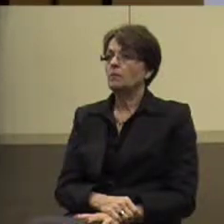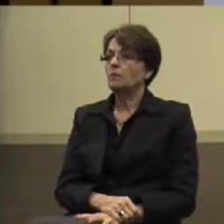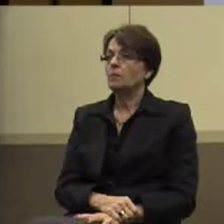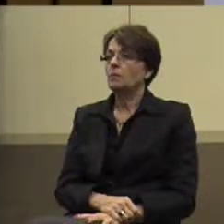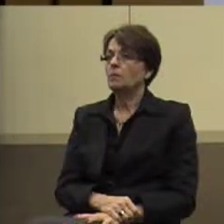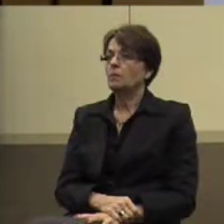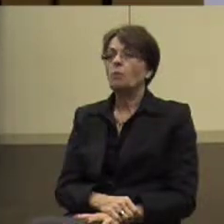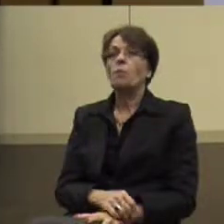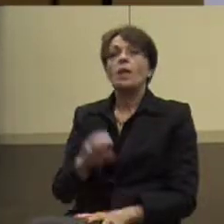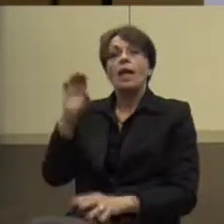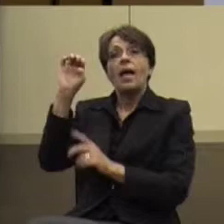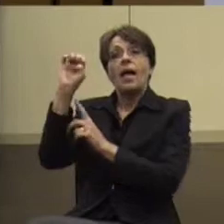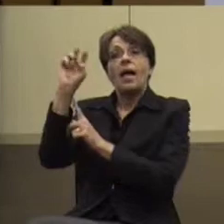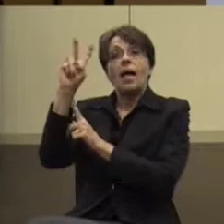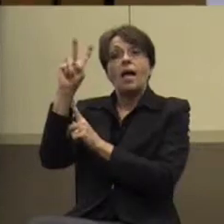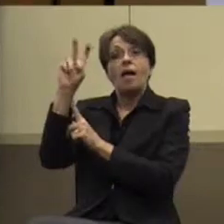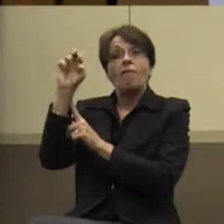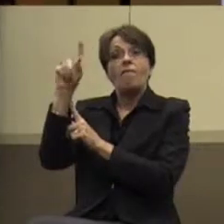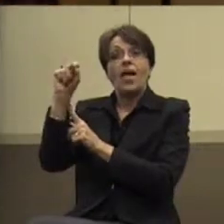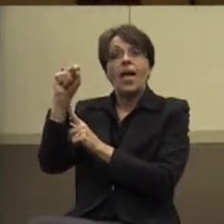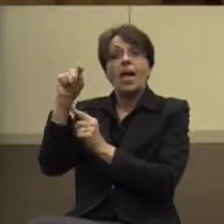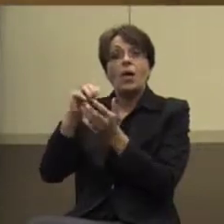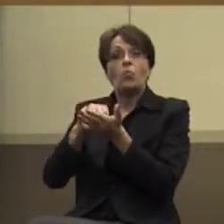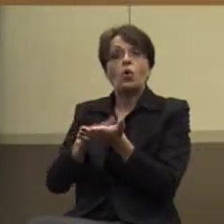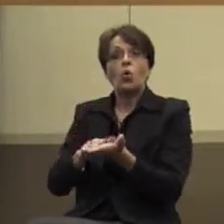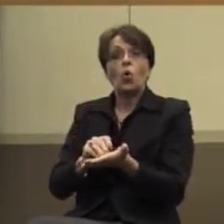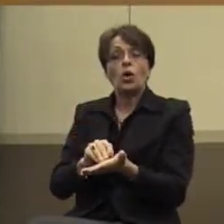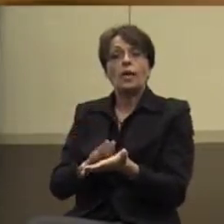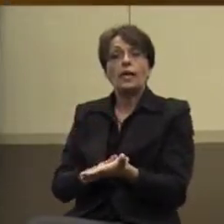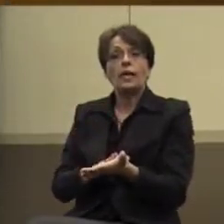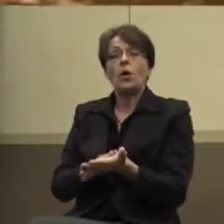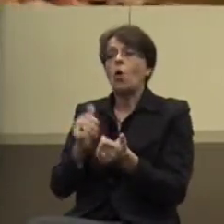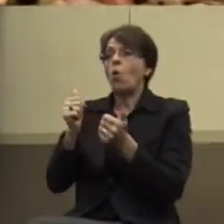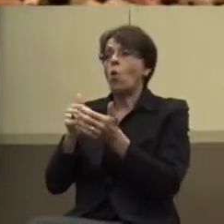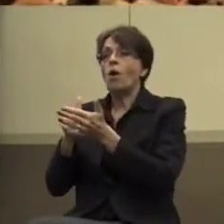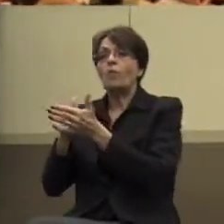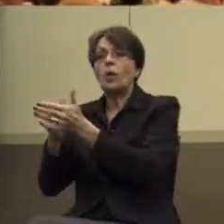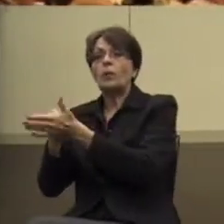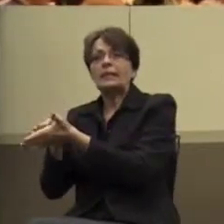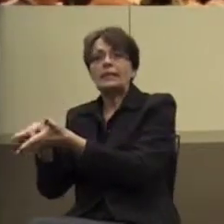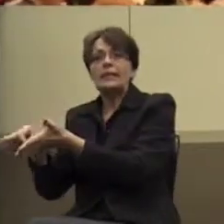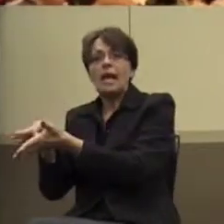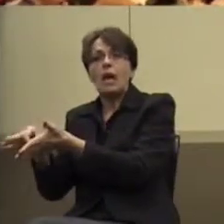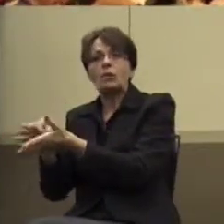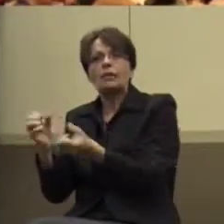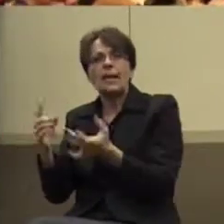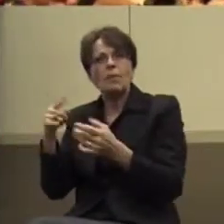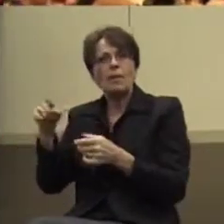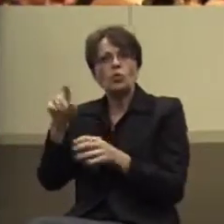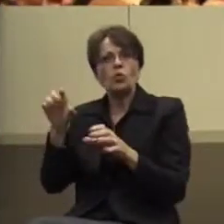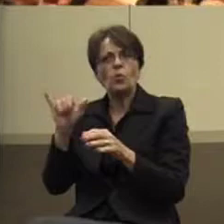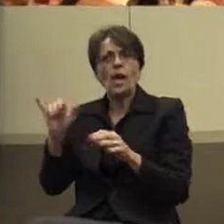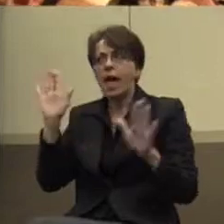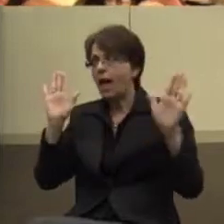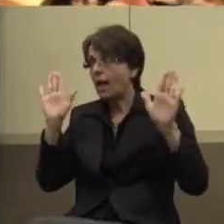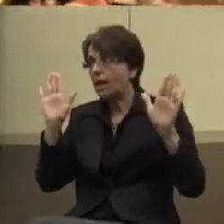or frequency counts. How many of you use that? Okay, use that. Yeah, an easy way to do.